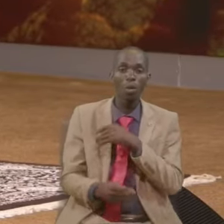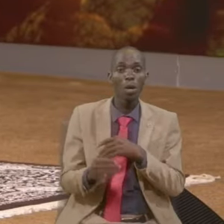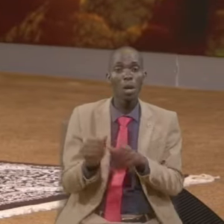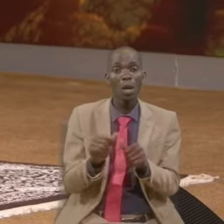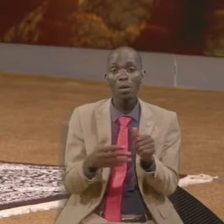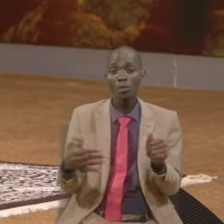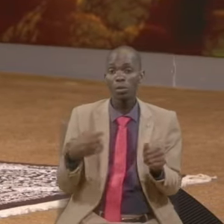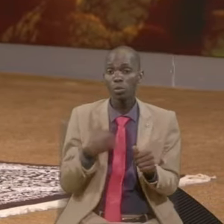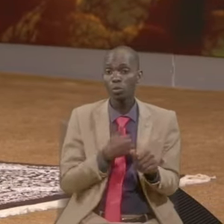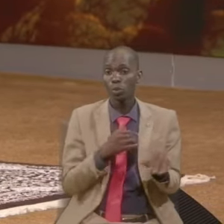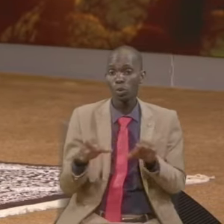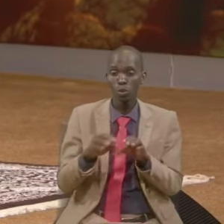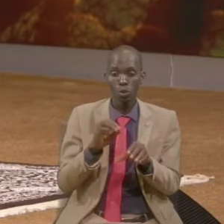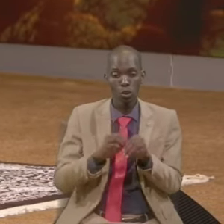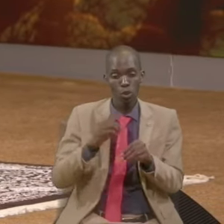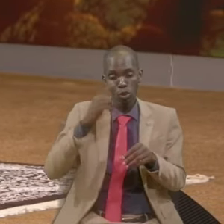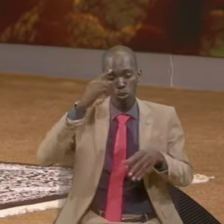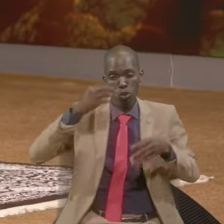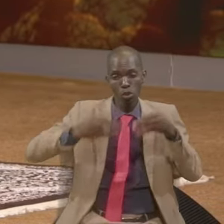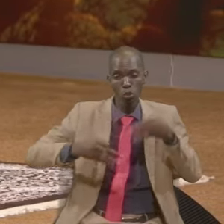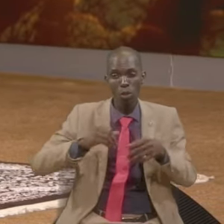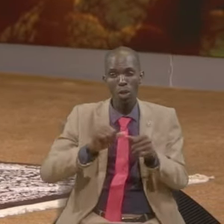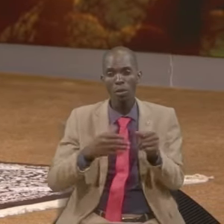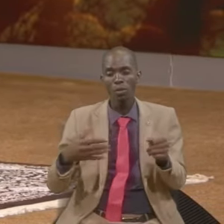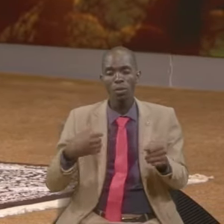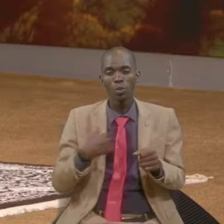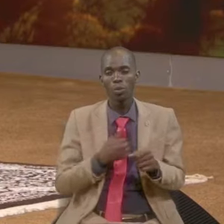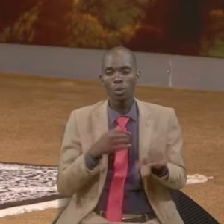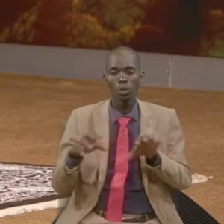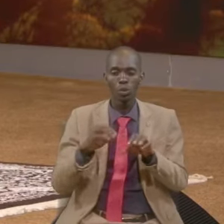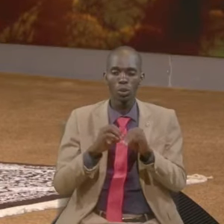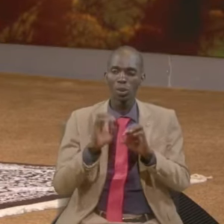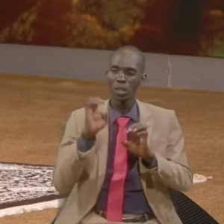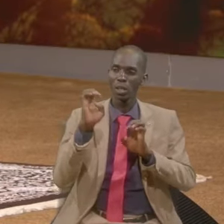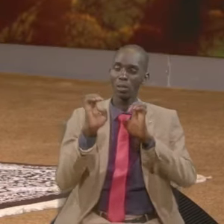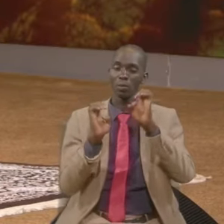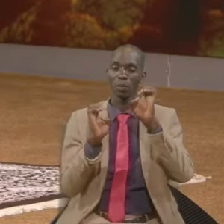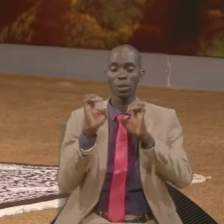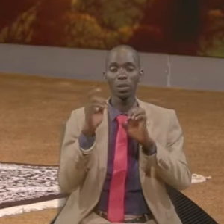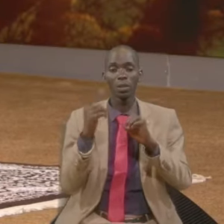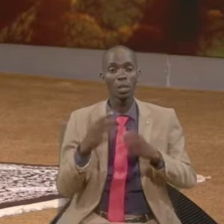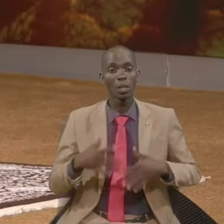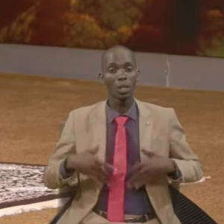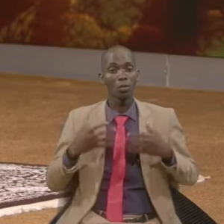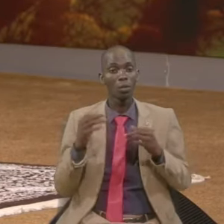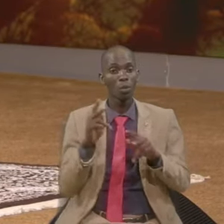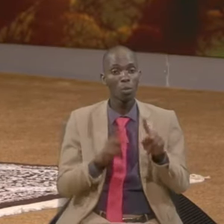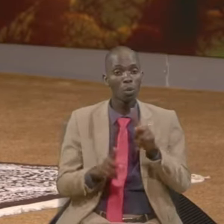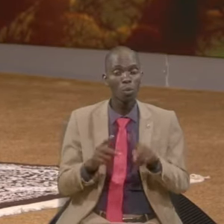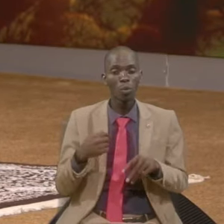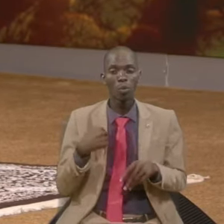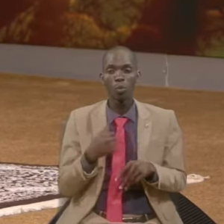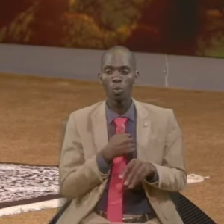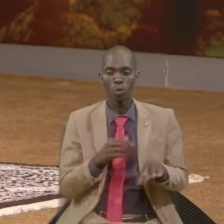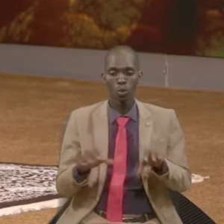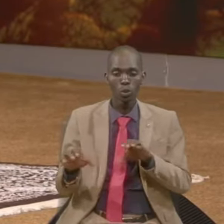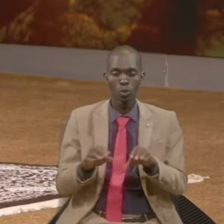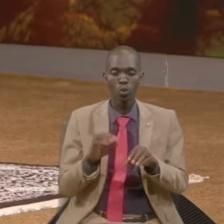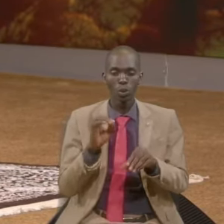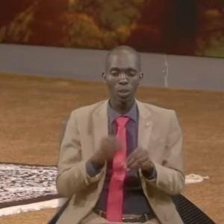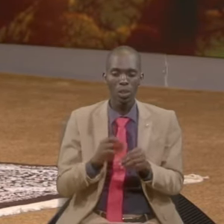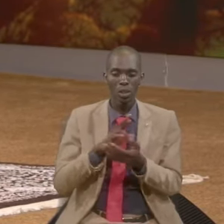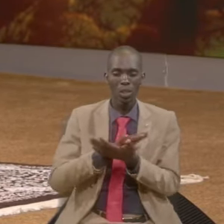in judgment, everything we do in evaluating the lives of people, we do in